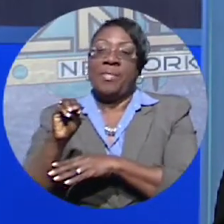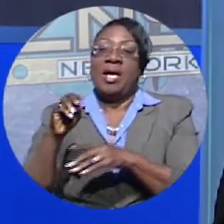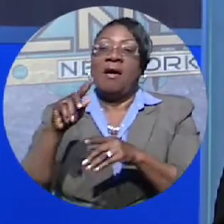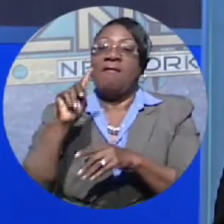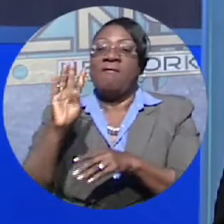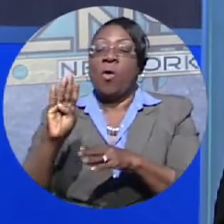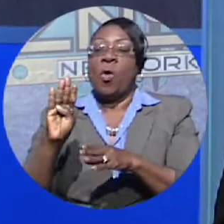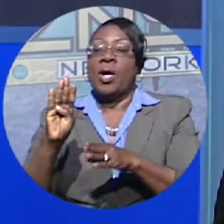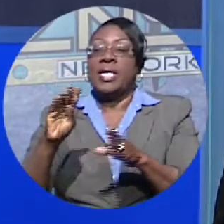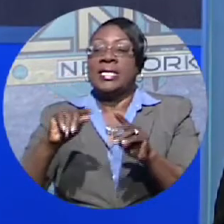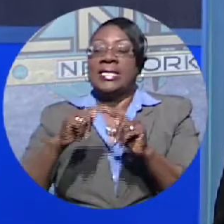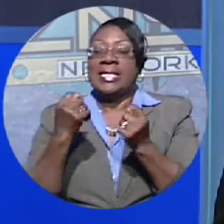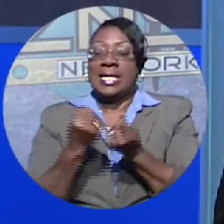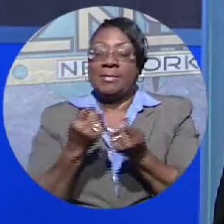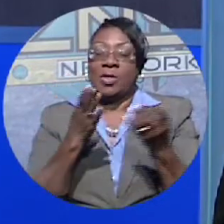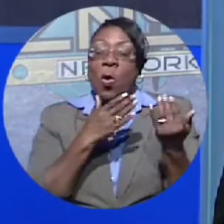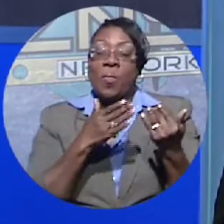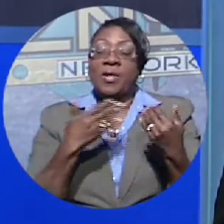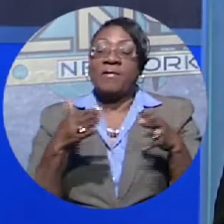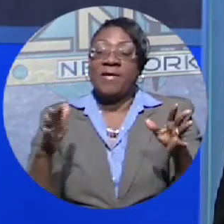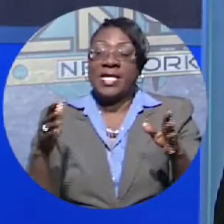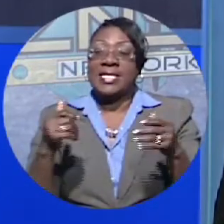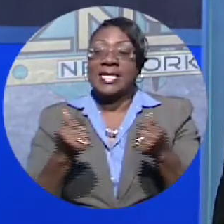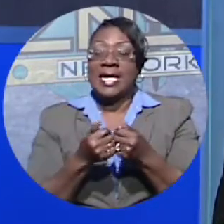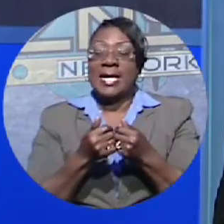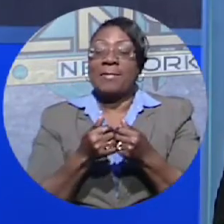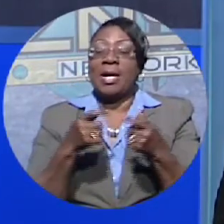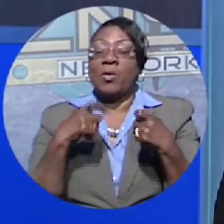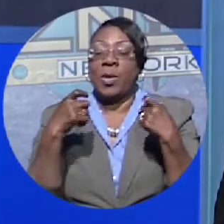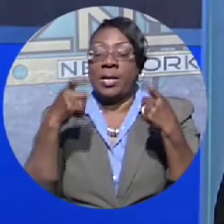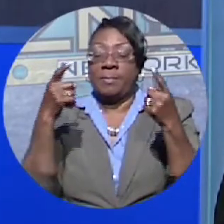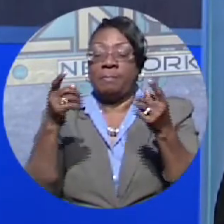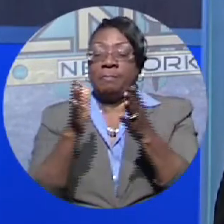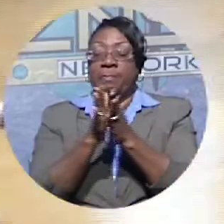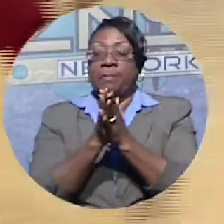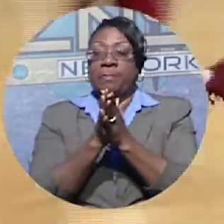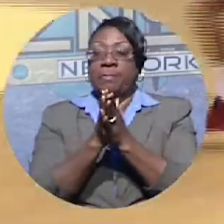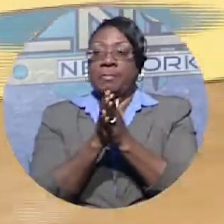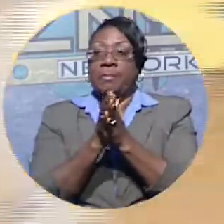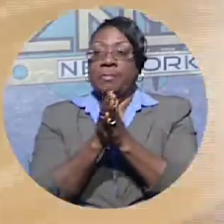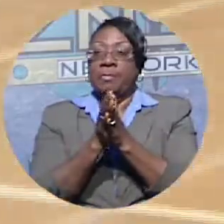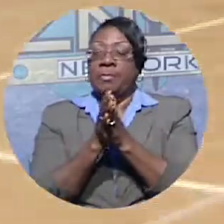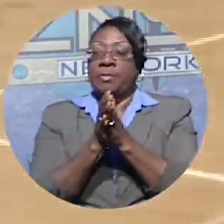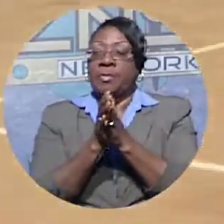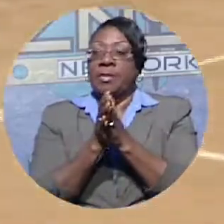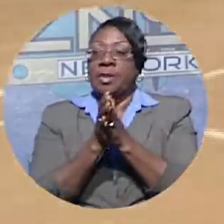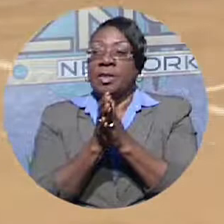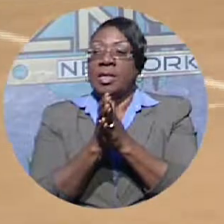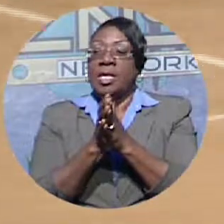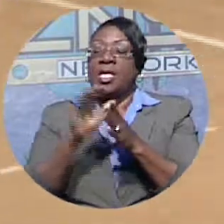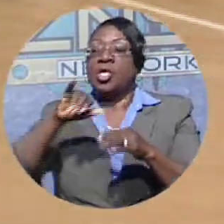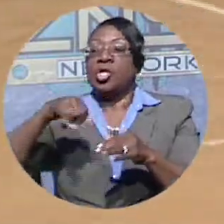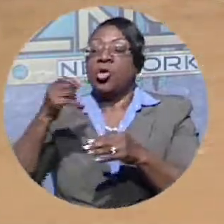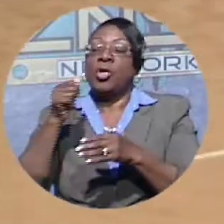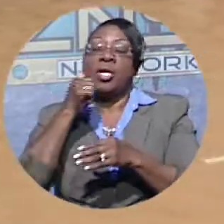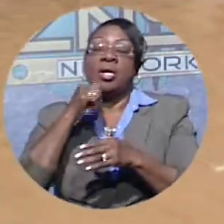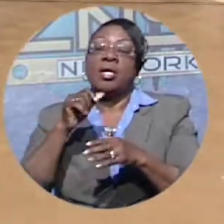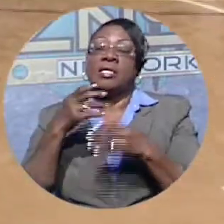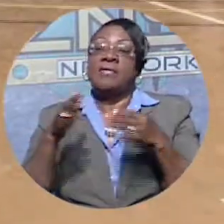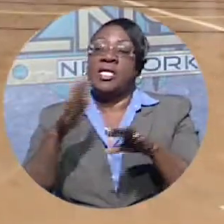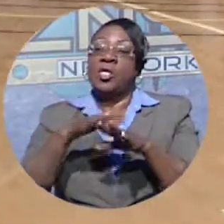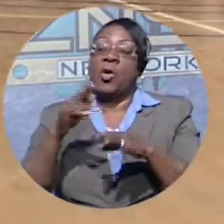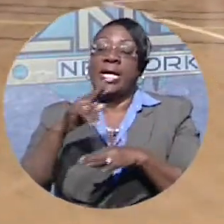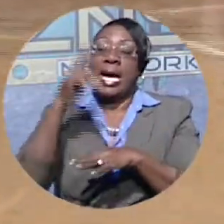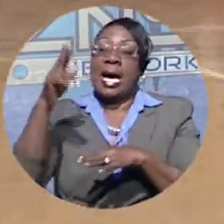others are playing to see another day in Game 3 on Thursday. Sacs Junior girls on a high note after